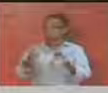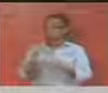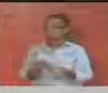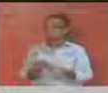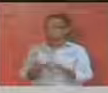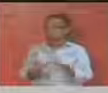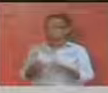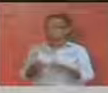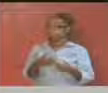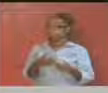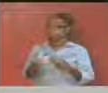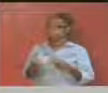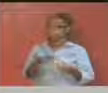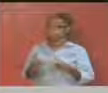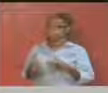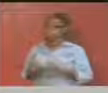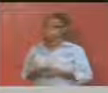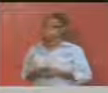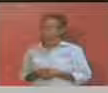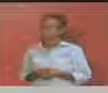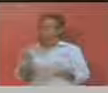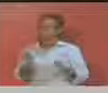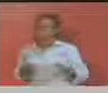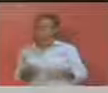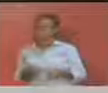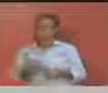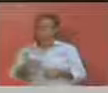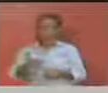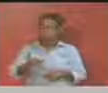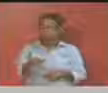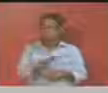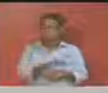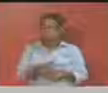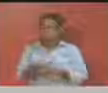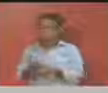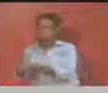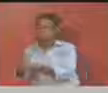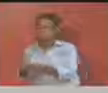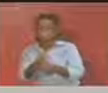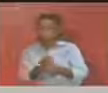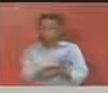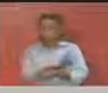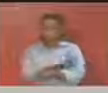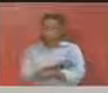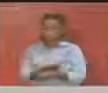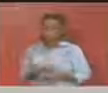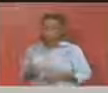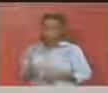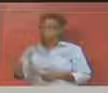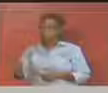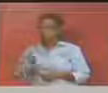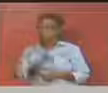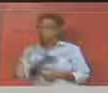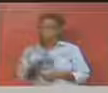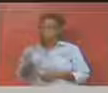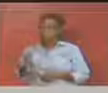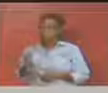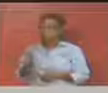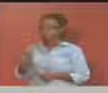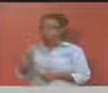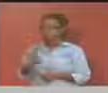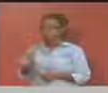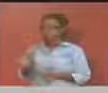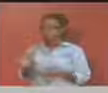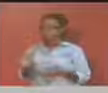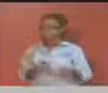of steps in the way that can actually turn your end product into something else. Leaving out a excipient or some sort